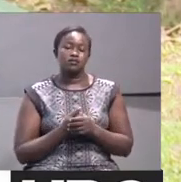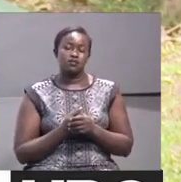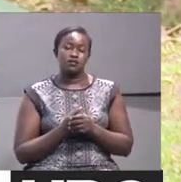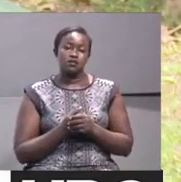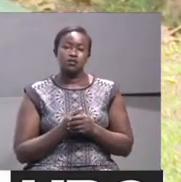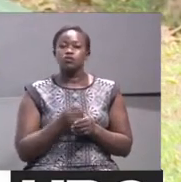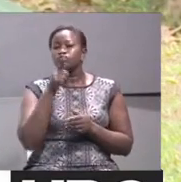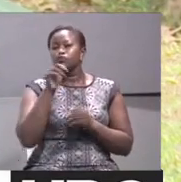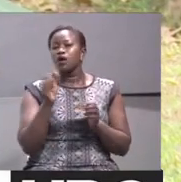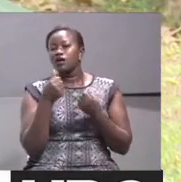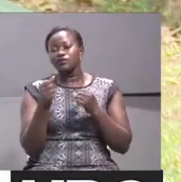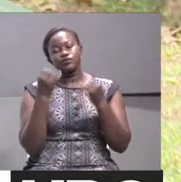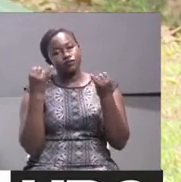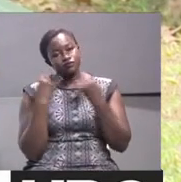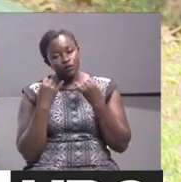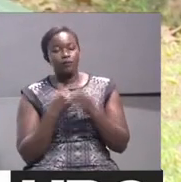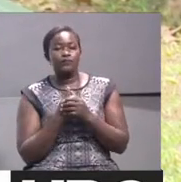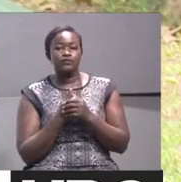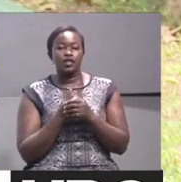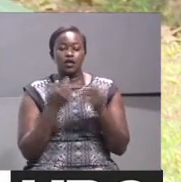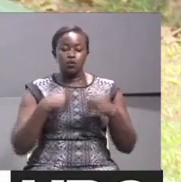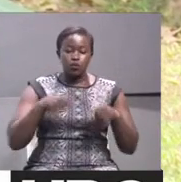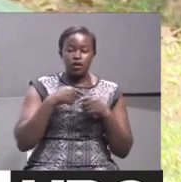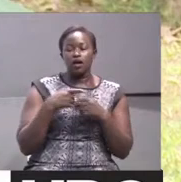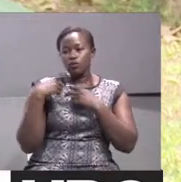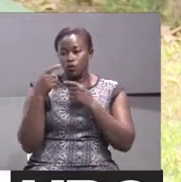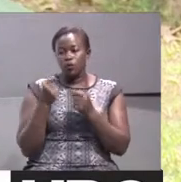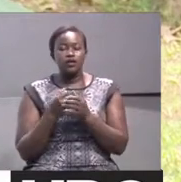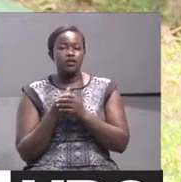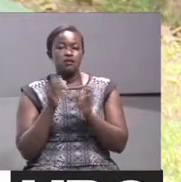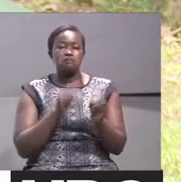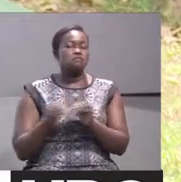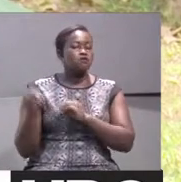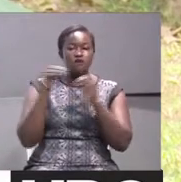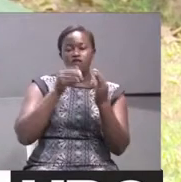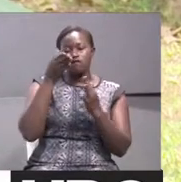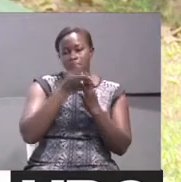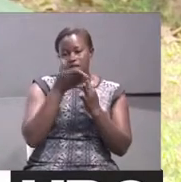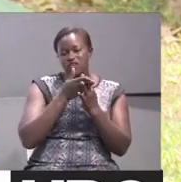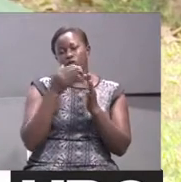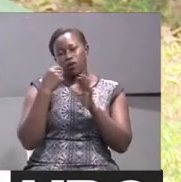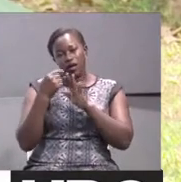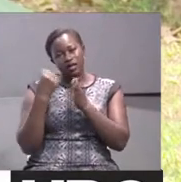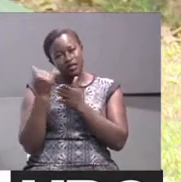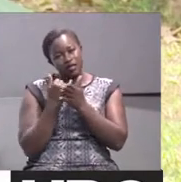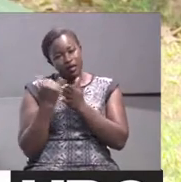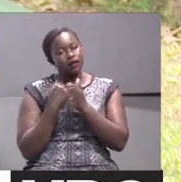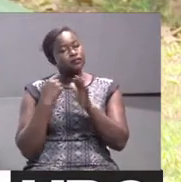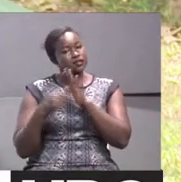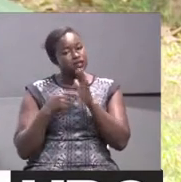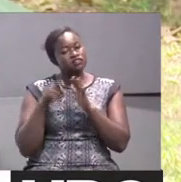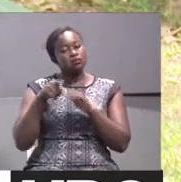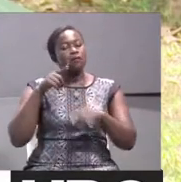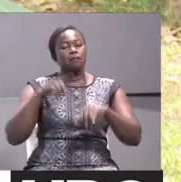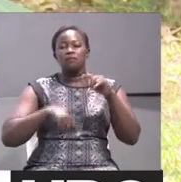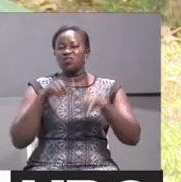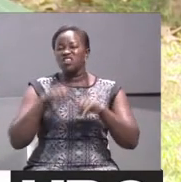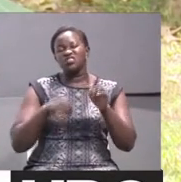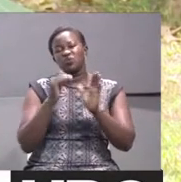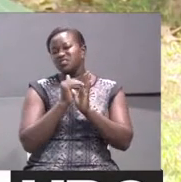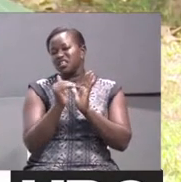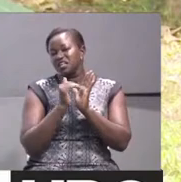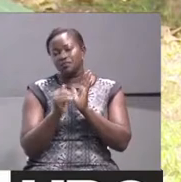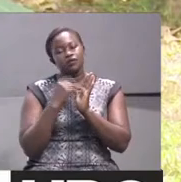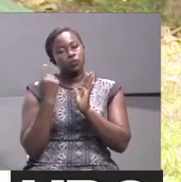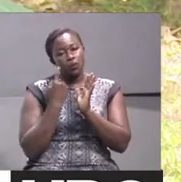You cannot tell us that we are going in an income, sorry, in a middle income status. This is a political statement meant